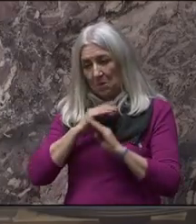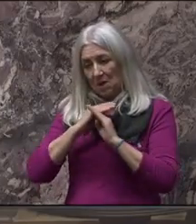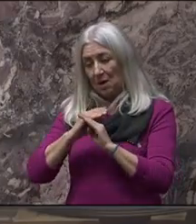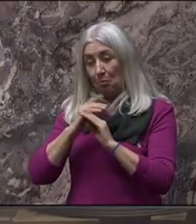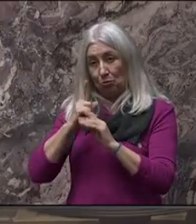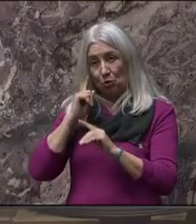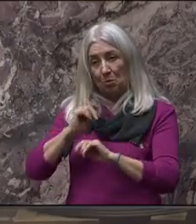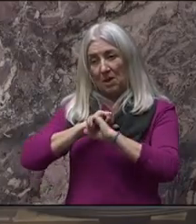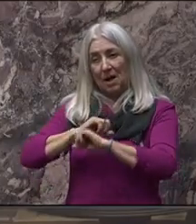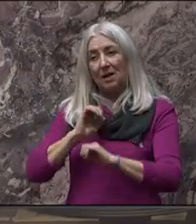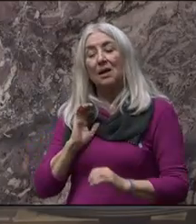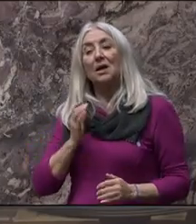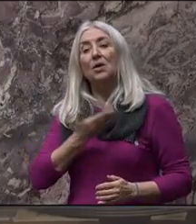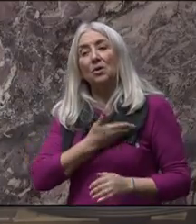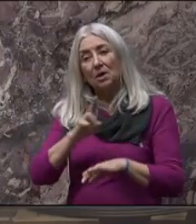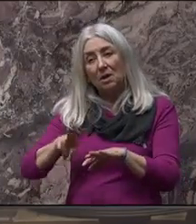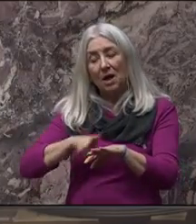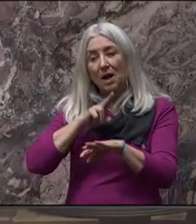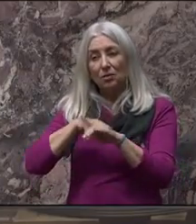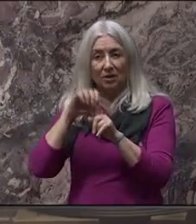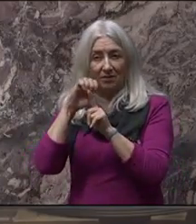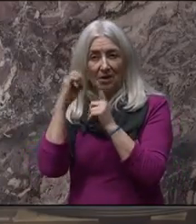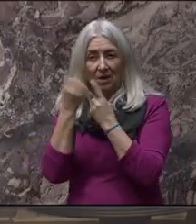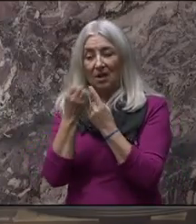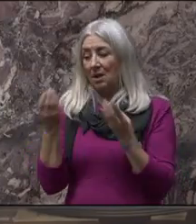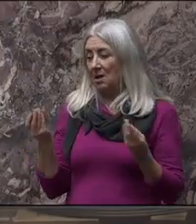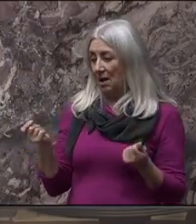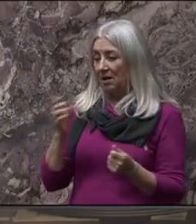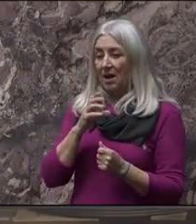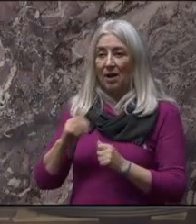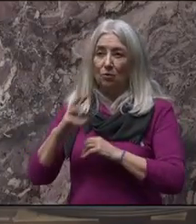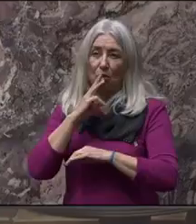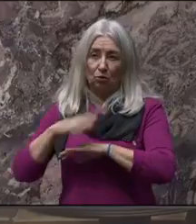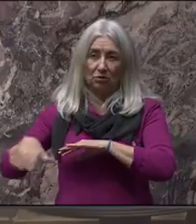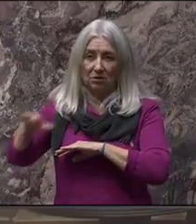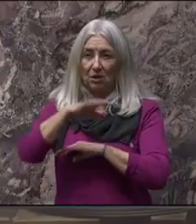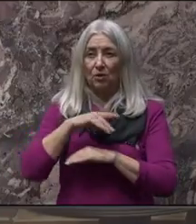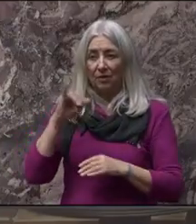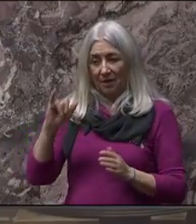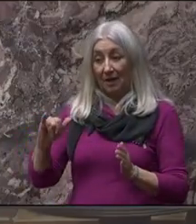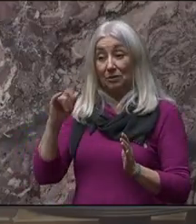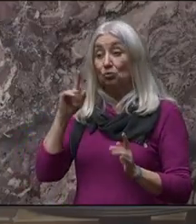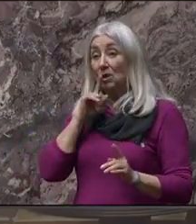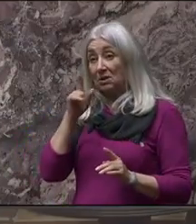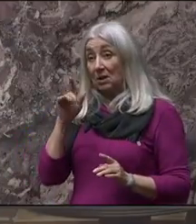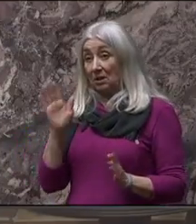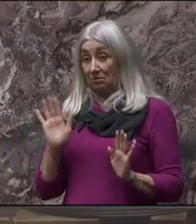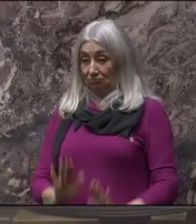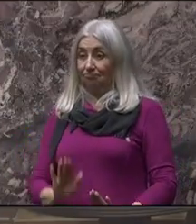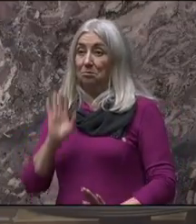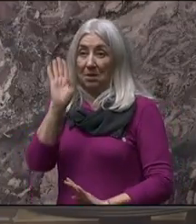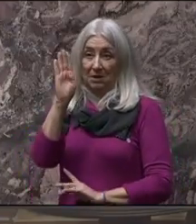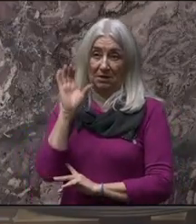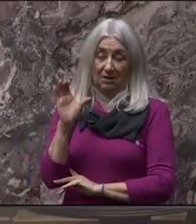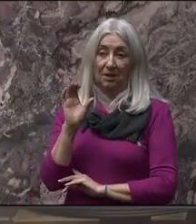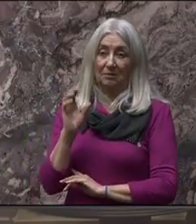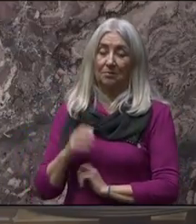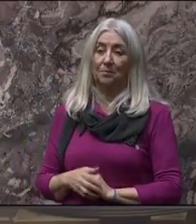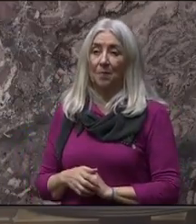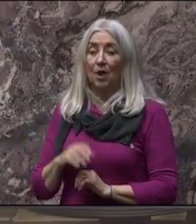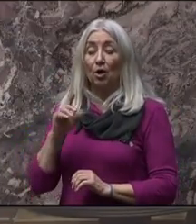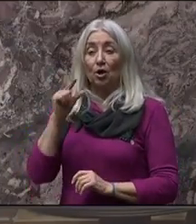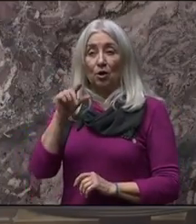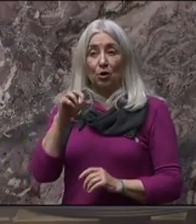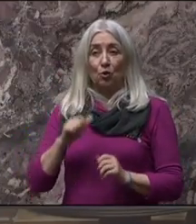the landscape and coast that is a reflection of who we are as British Columbians. The Great Bear